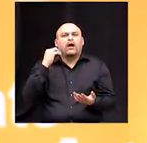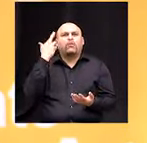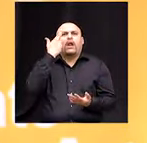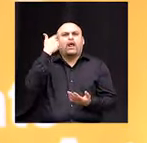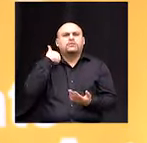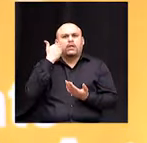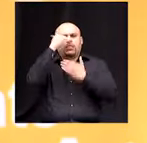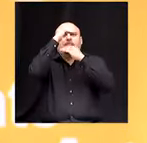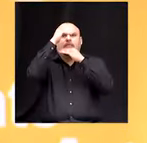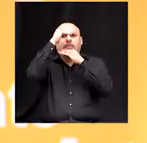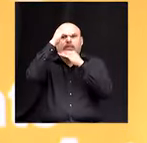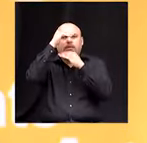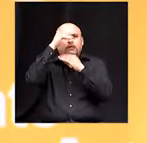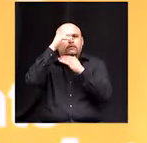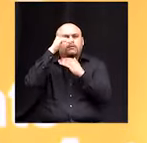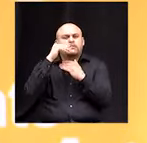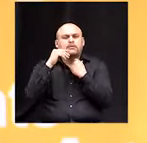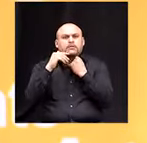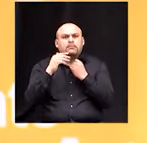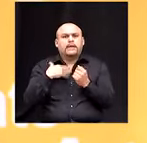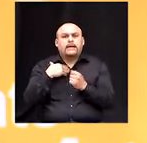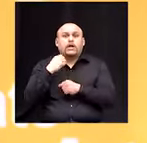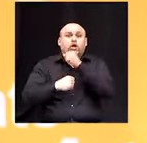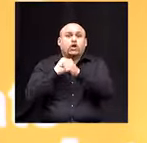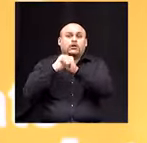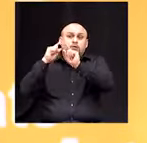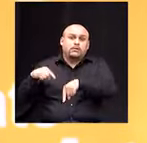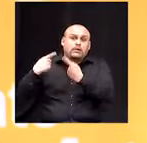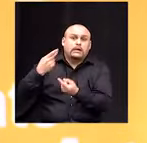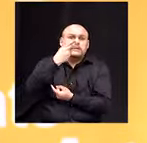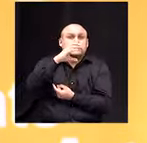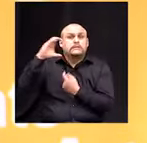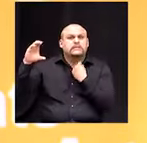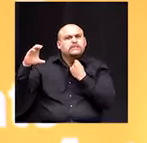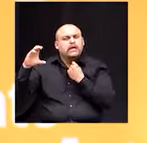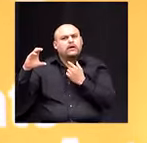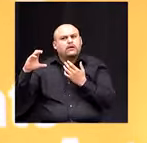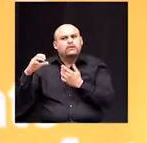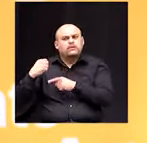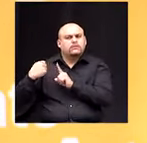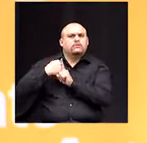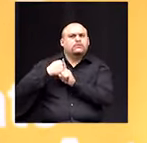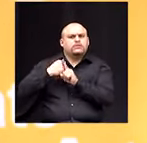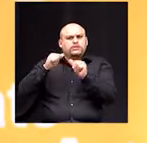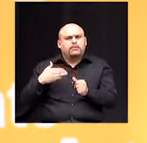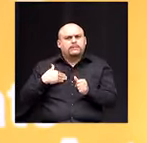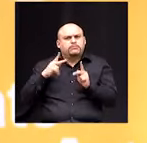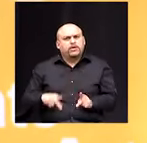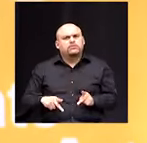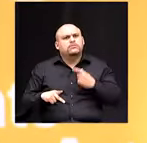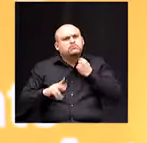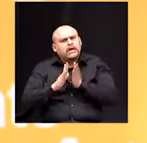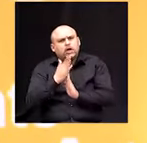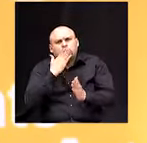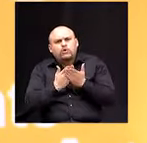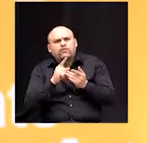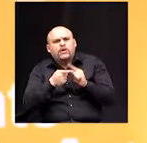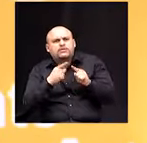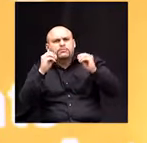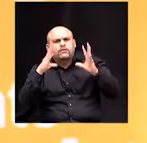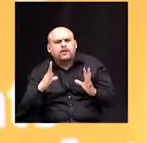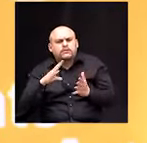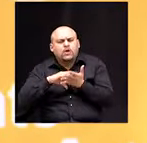was. My years at HCC have shaped me as a person. I have met great friends and professors,